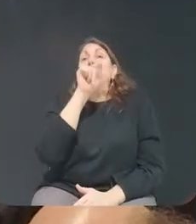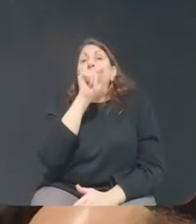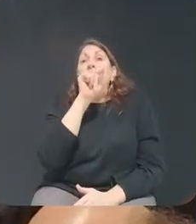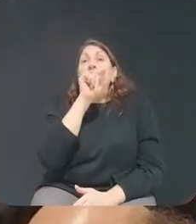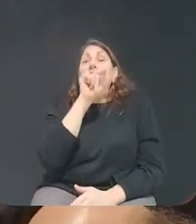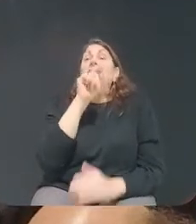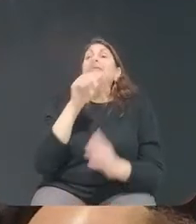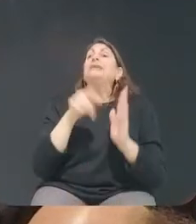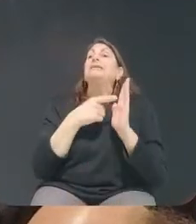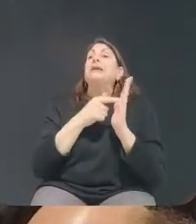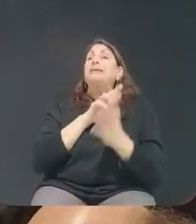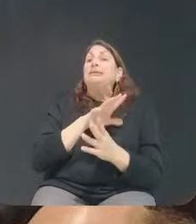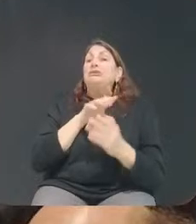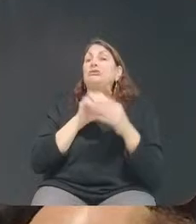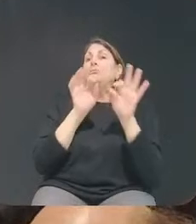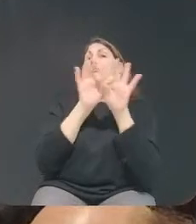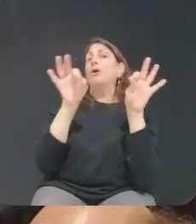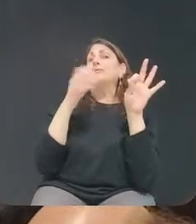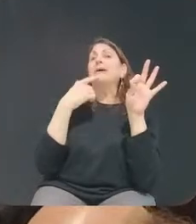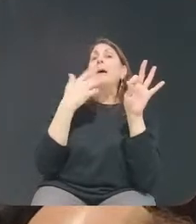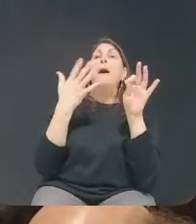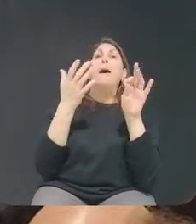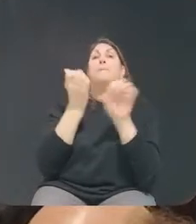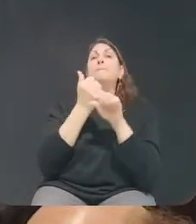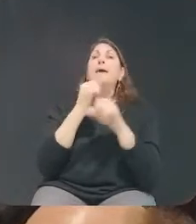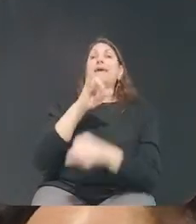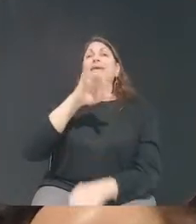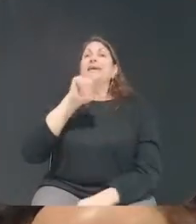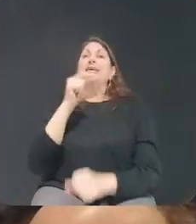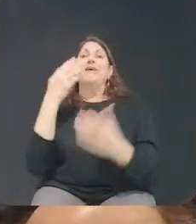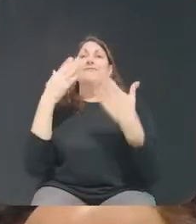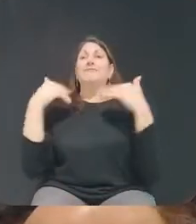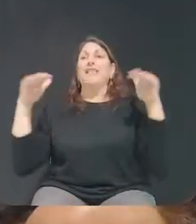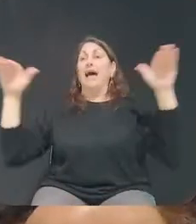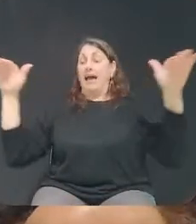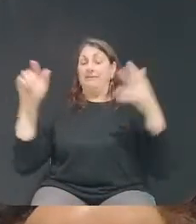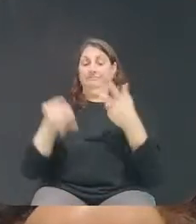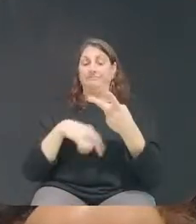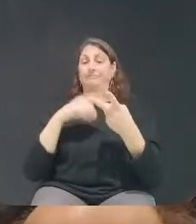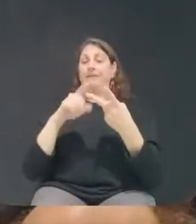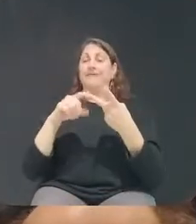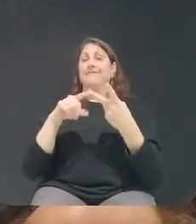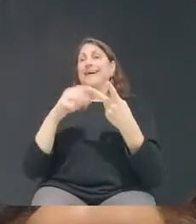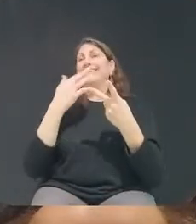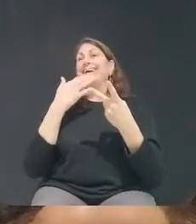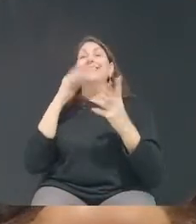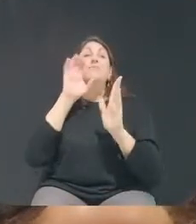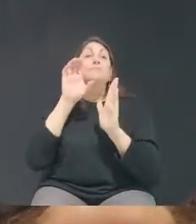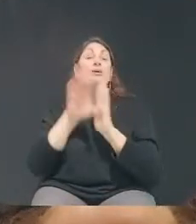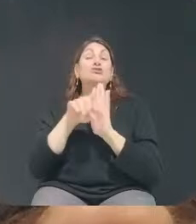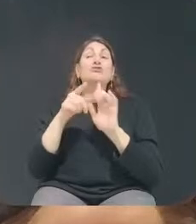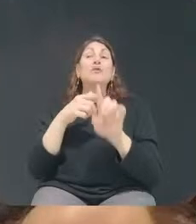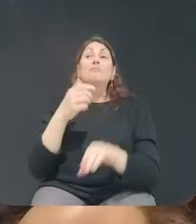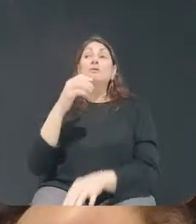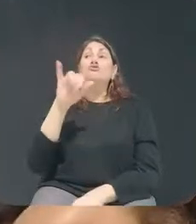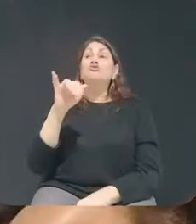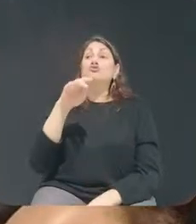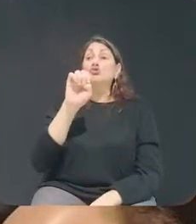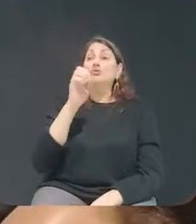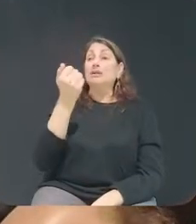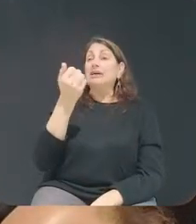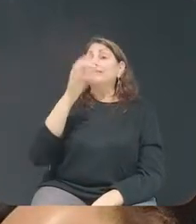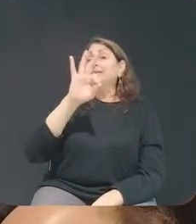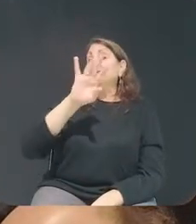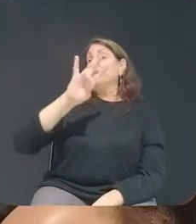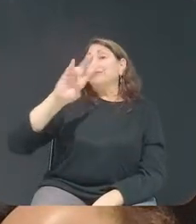fly." The other image is a color photo taken in June 1971 showing a Model Cities